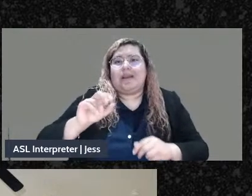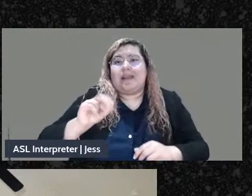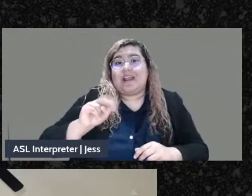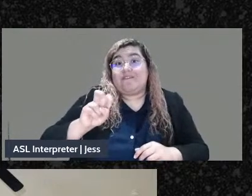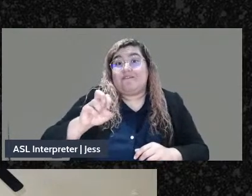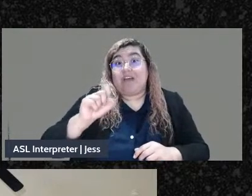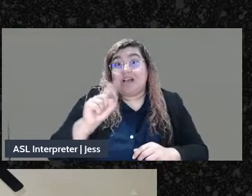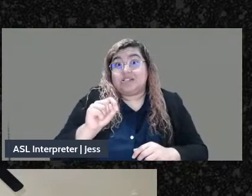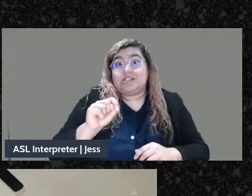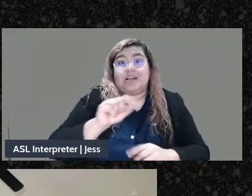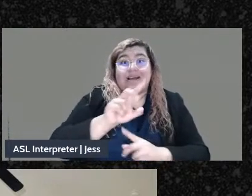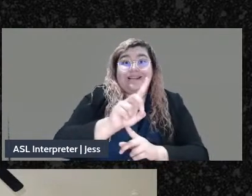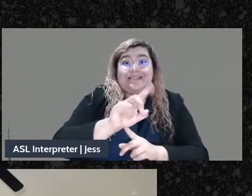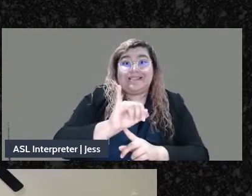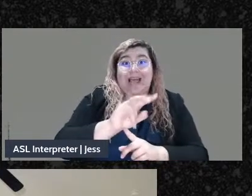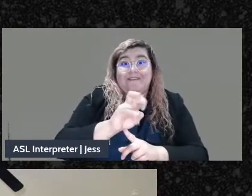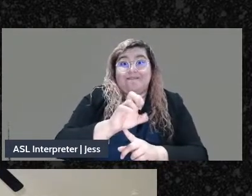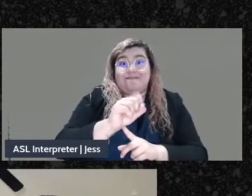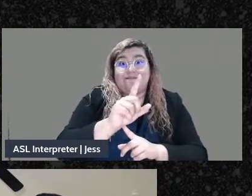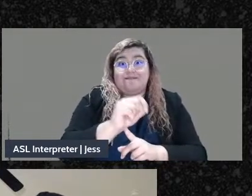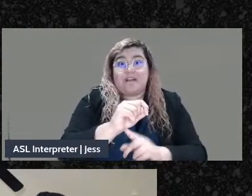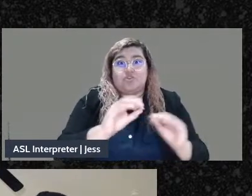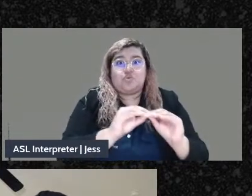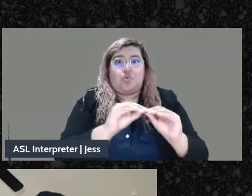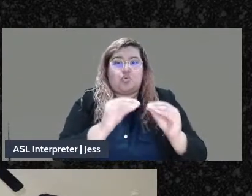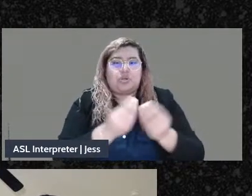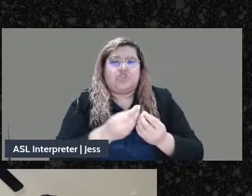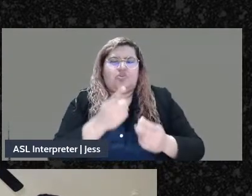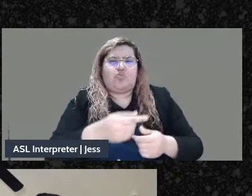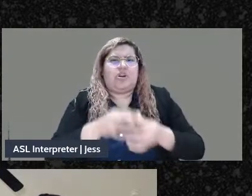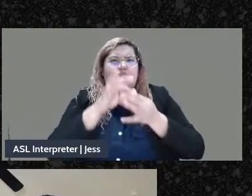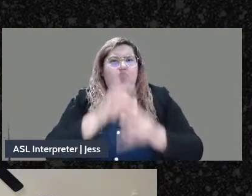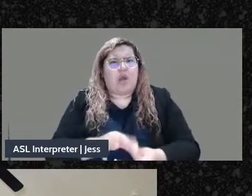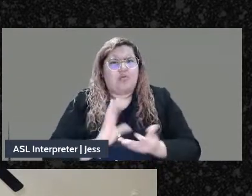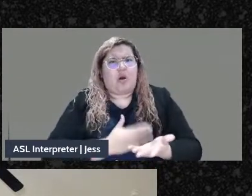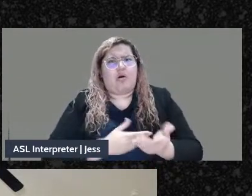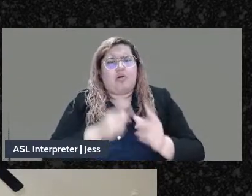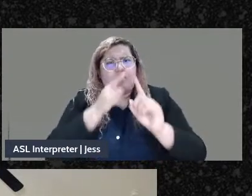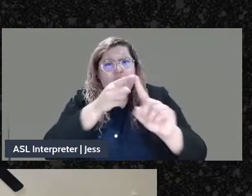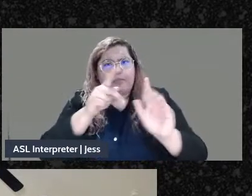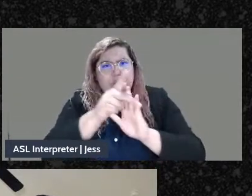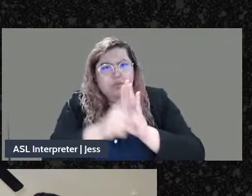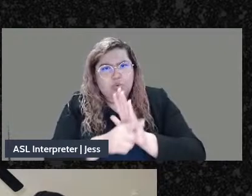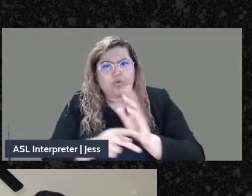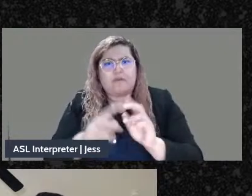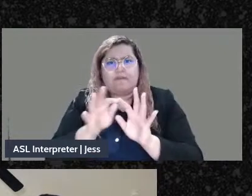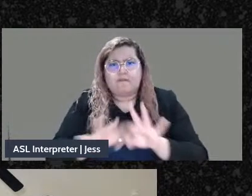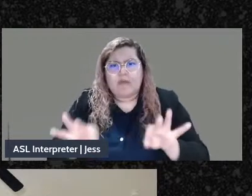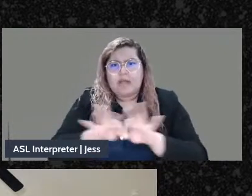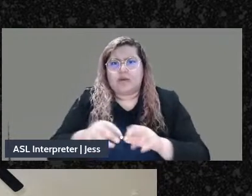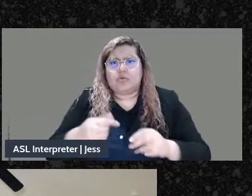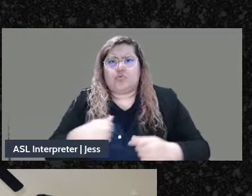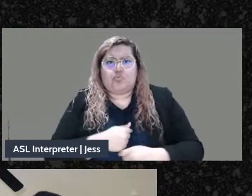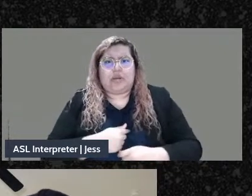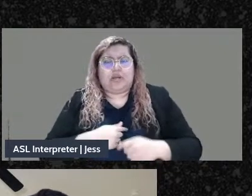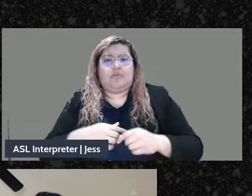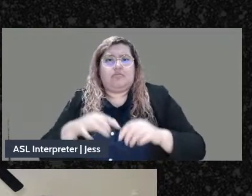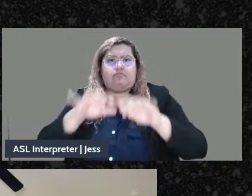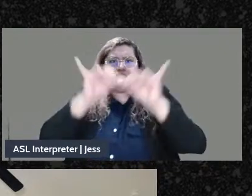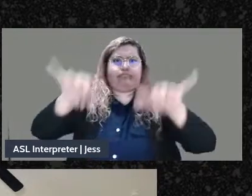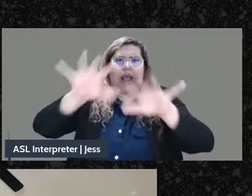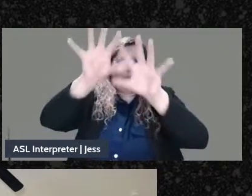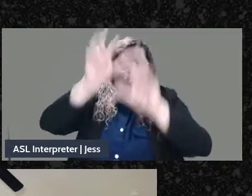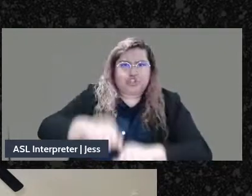started that grounding ourselves in our principles and values, and named that we would be abolitionists, and also would be